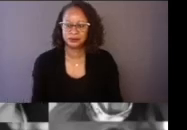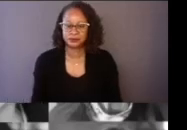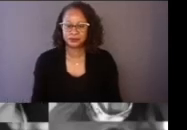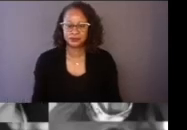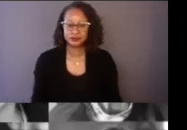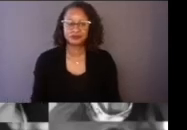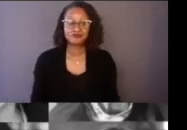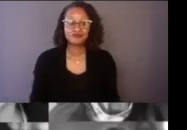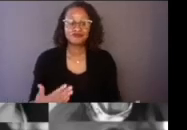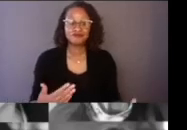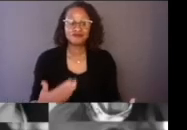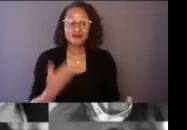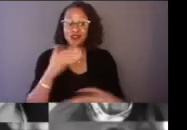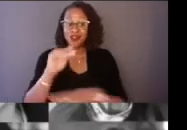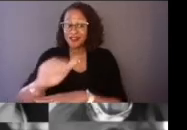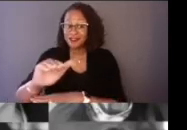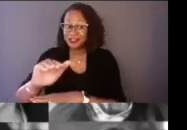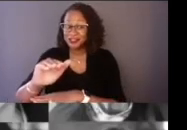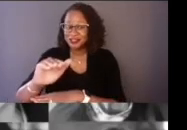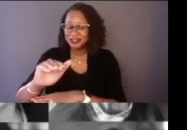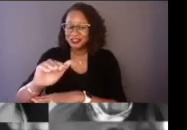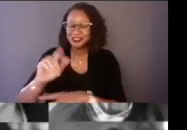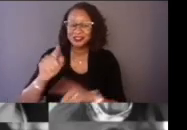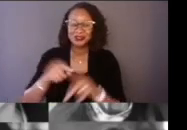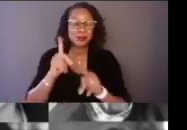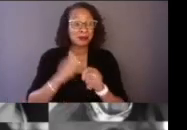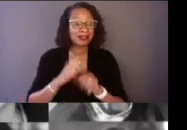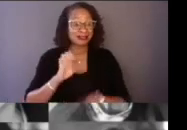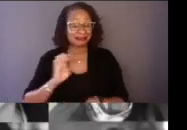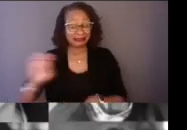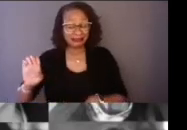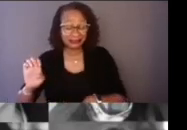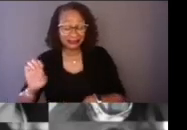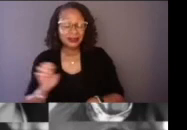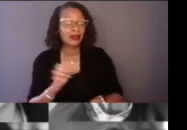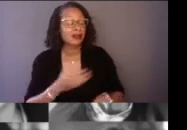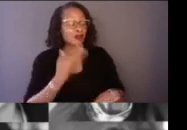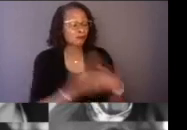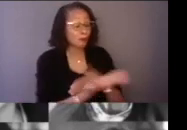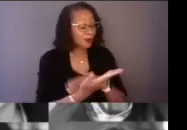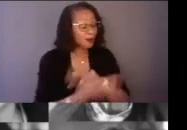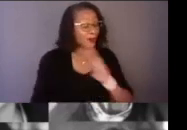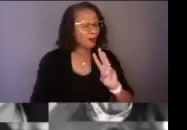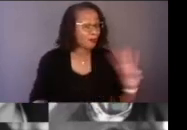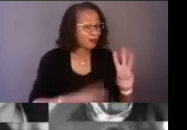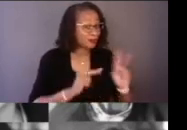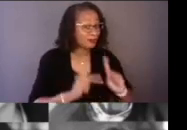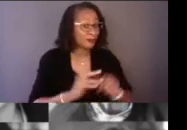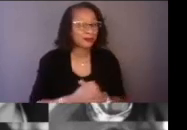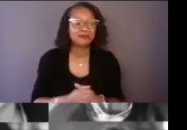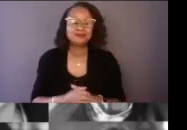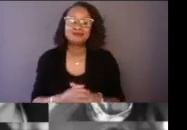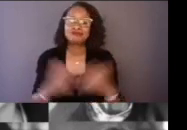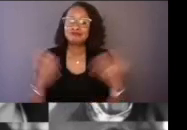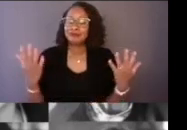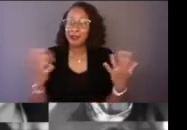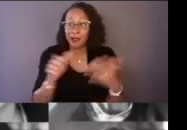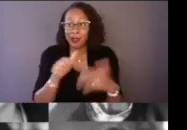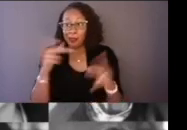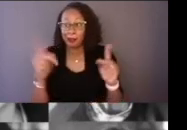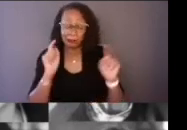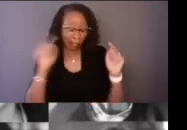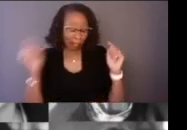Good afternoon to those in the East. Good morning to those in the West. Good some time of day to those who